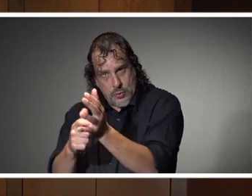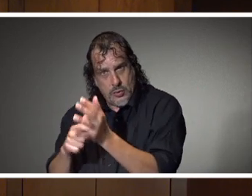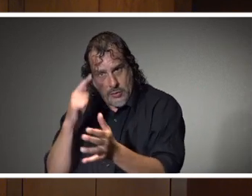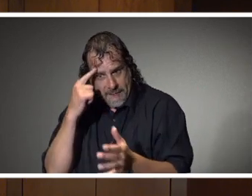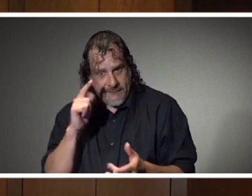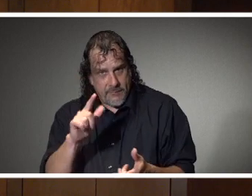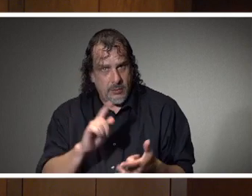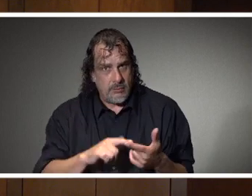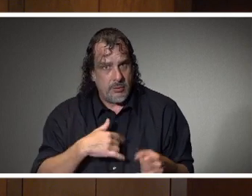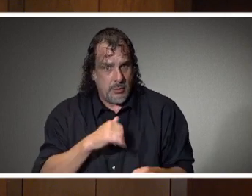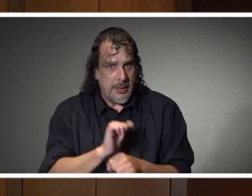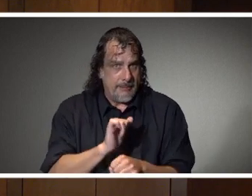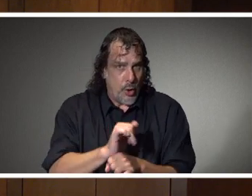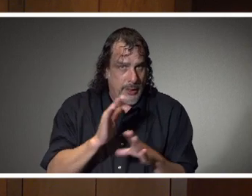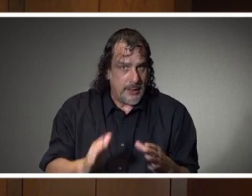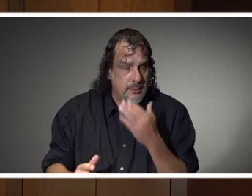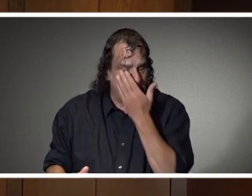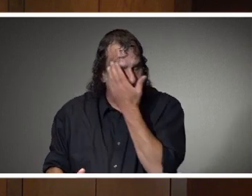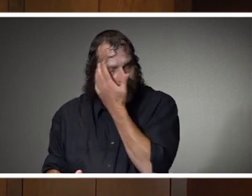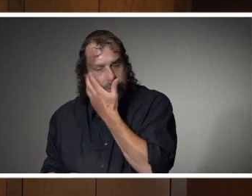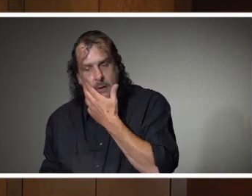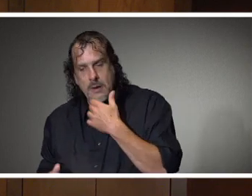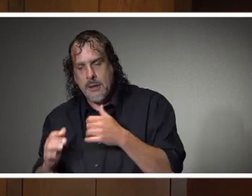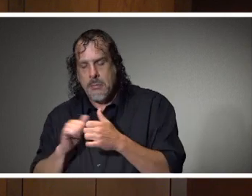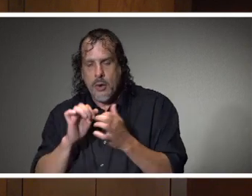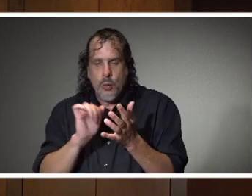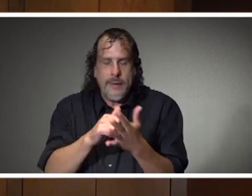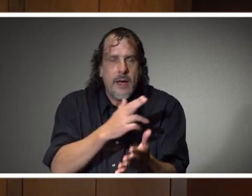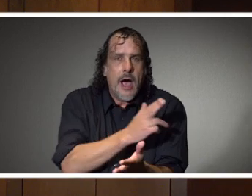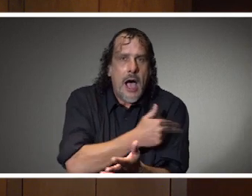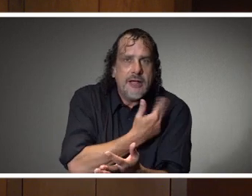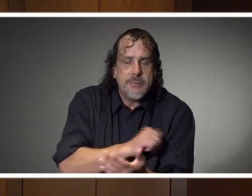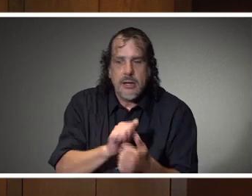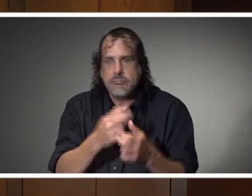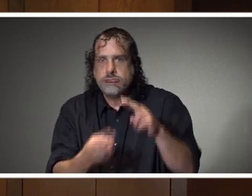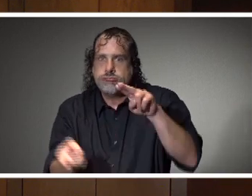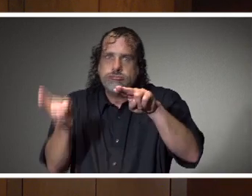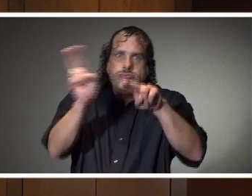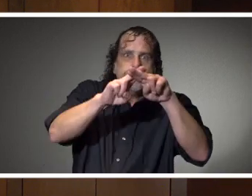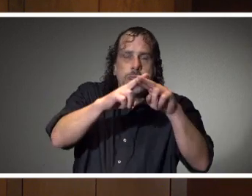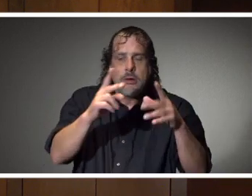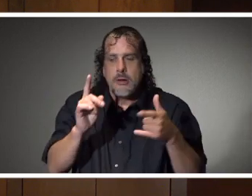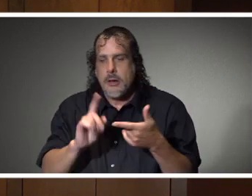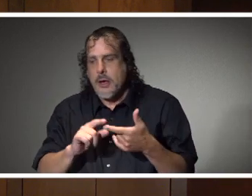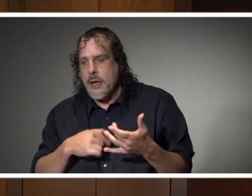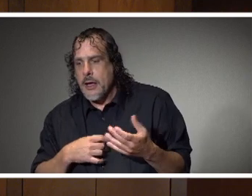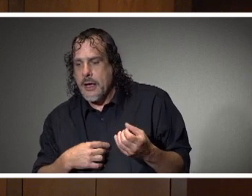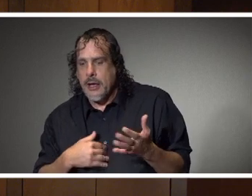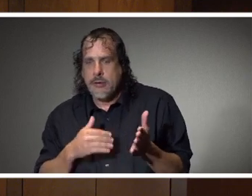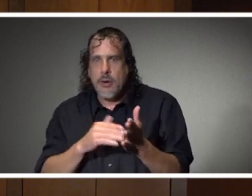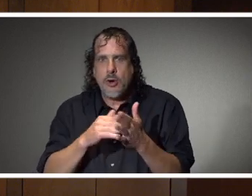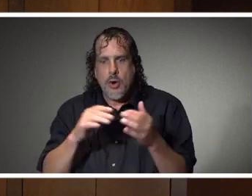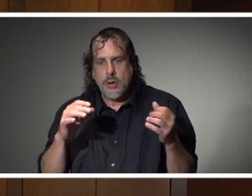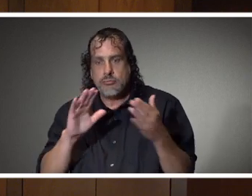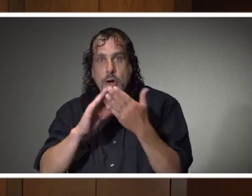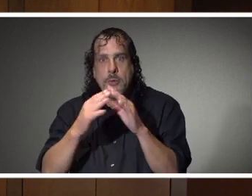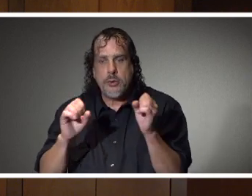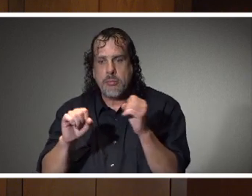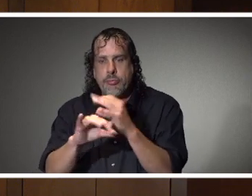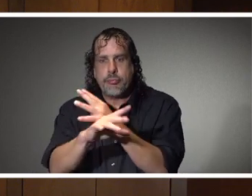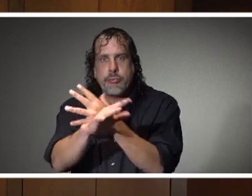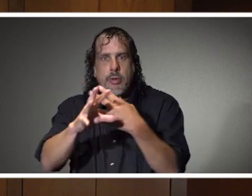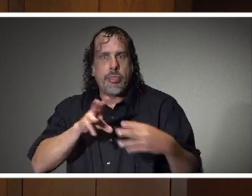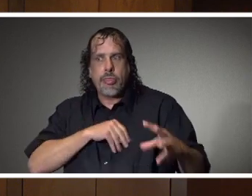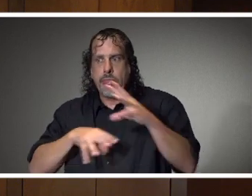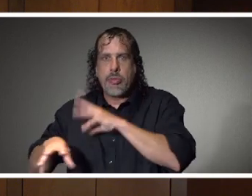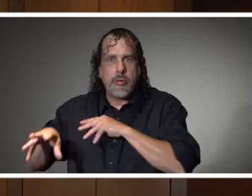for employees and patrons, but with the hospitalization spikes we're seeing and ongoing community transmission, is there